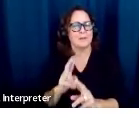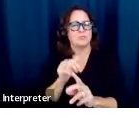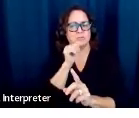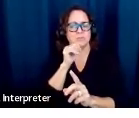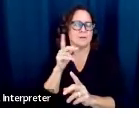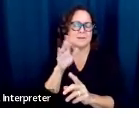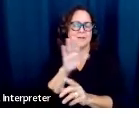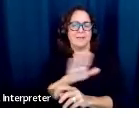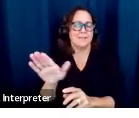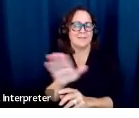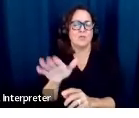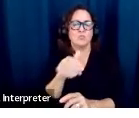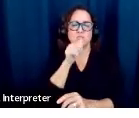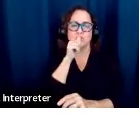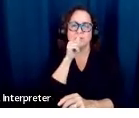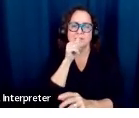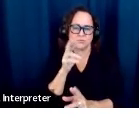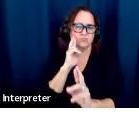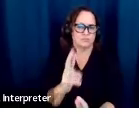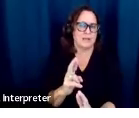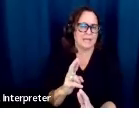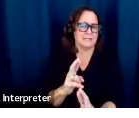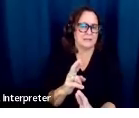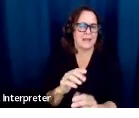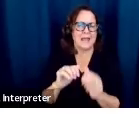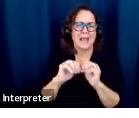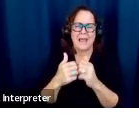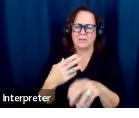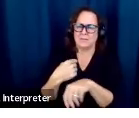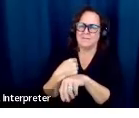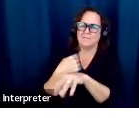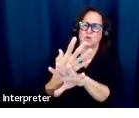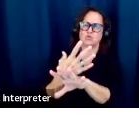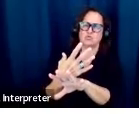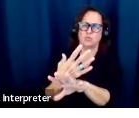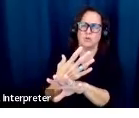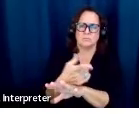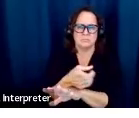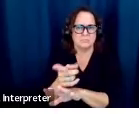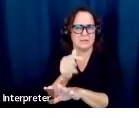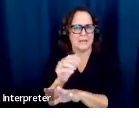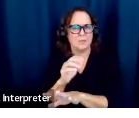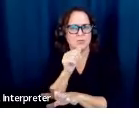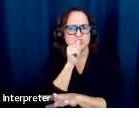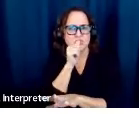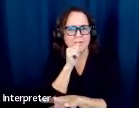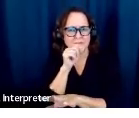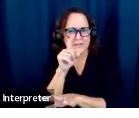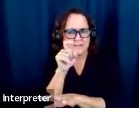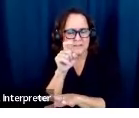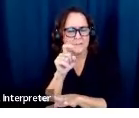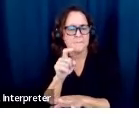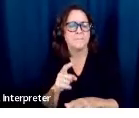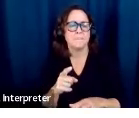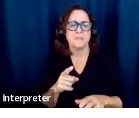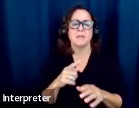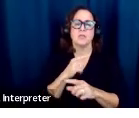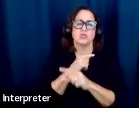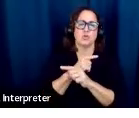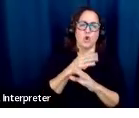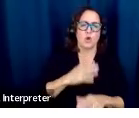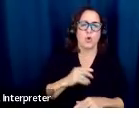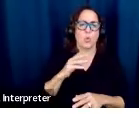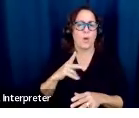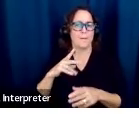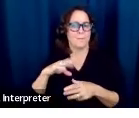respected. So how is a participant's privacy respected when receiving virtual services? The participant or their guardian will always